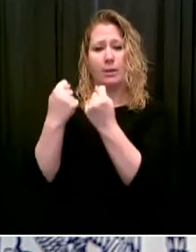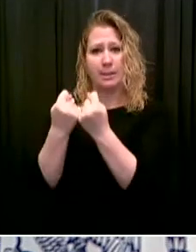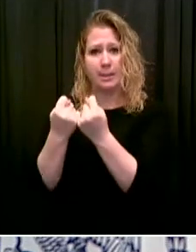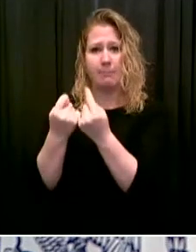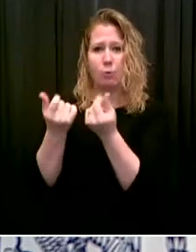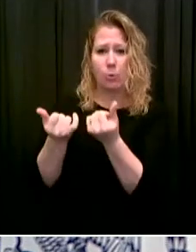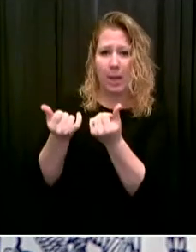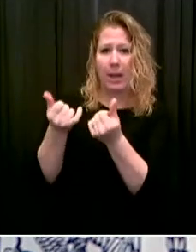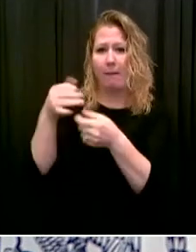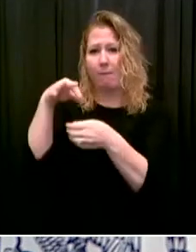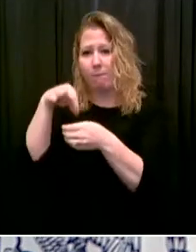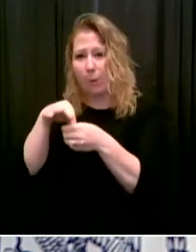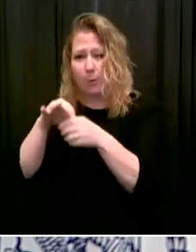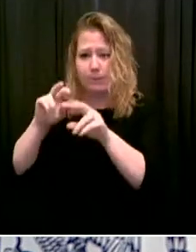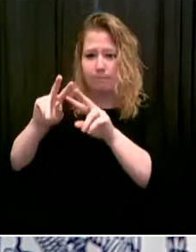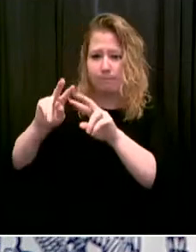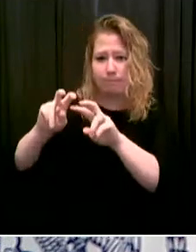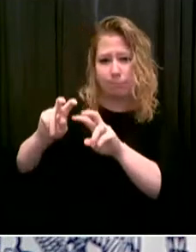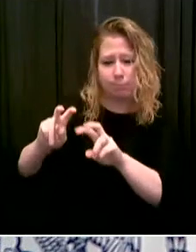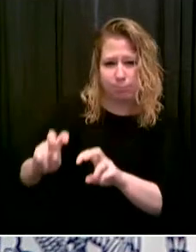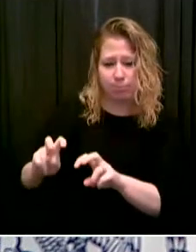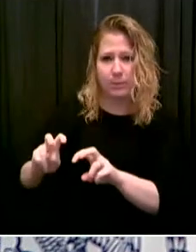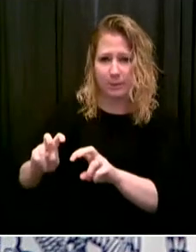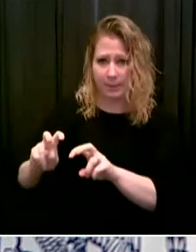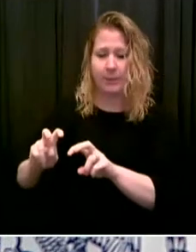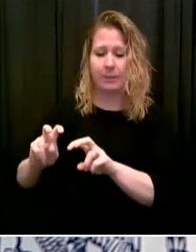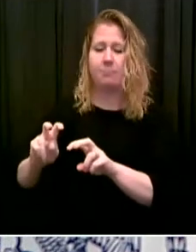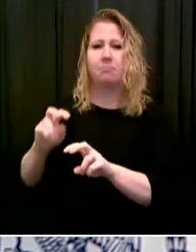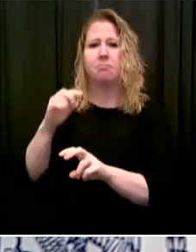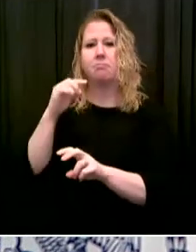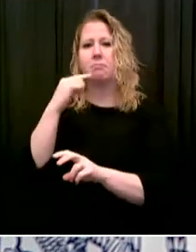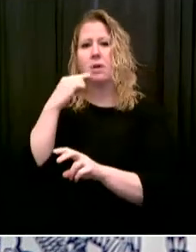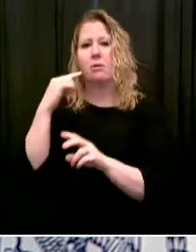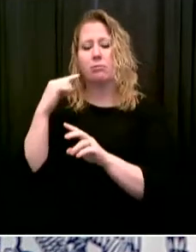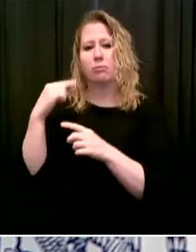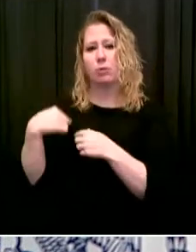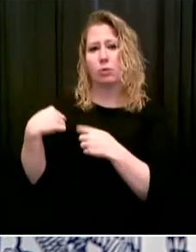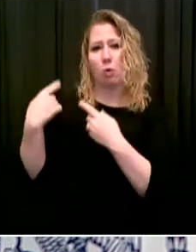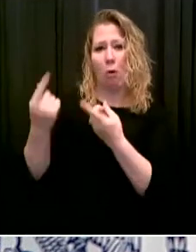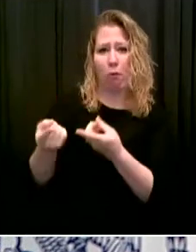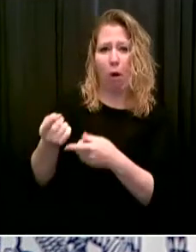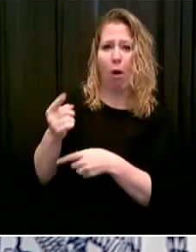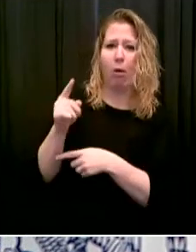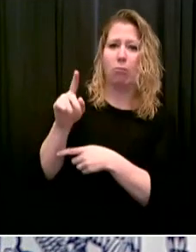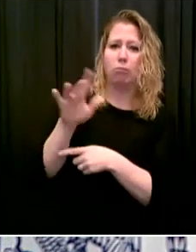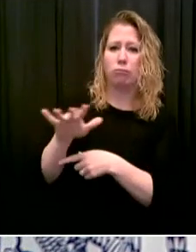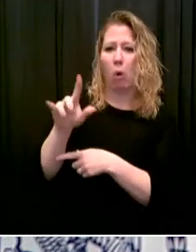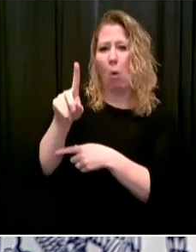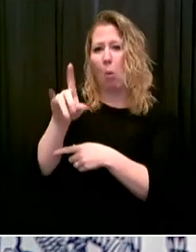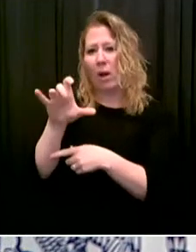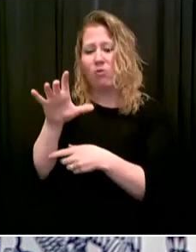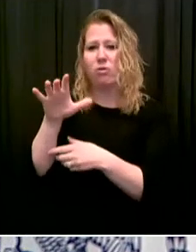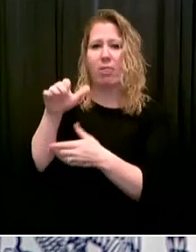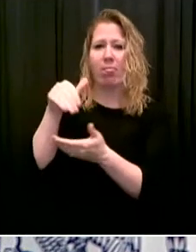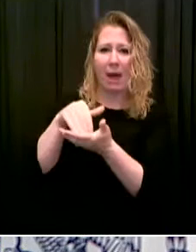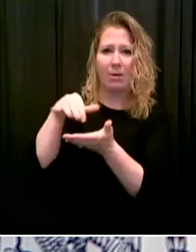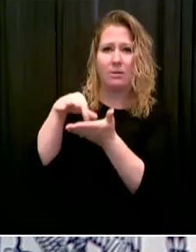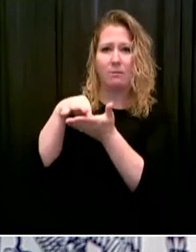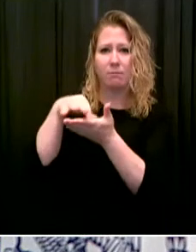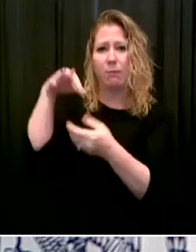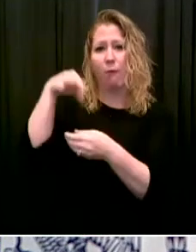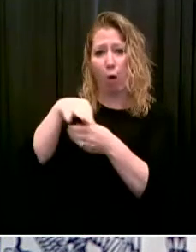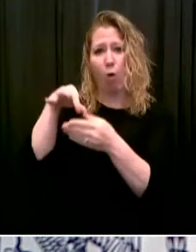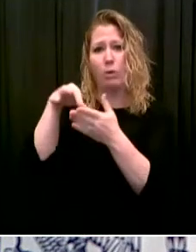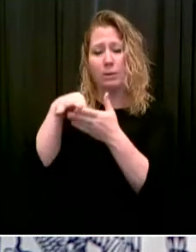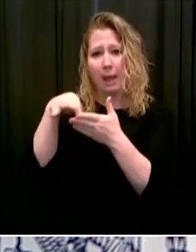returned already, and possibly closer to 200,000 by the time it's all done, that she has a viable path to overtake